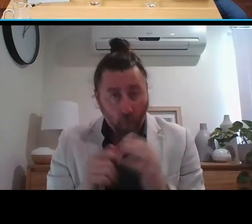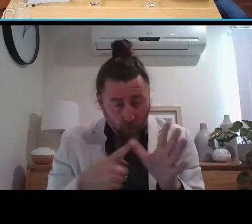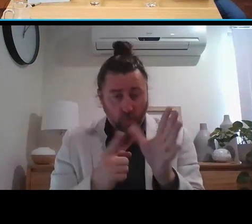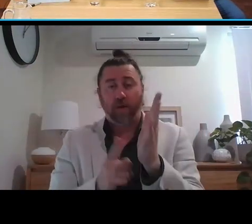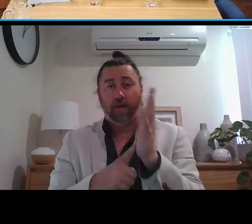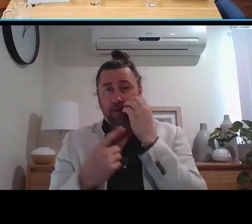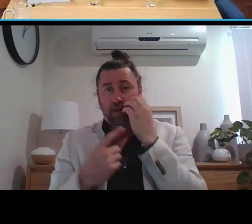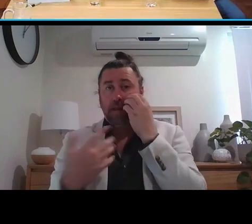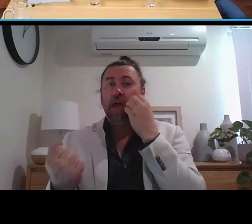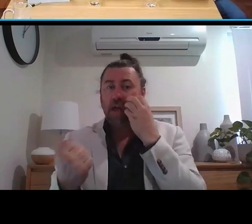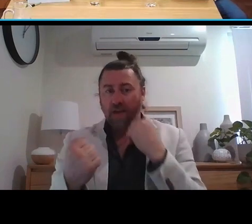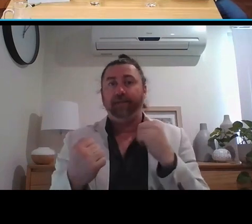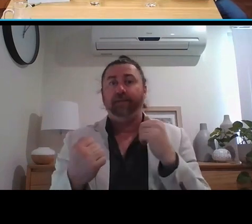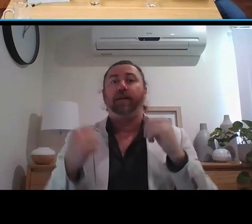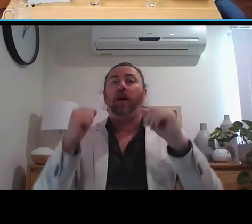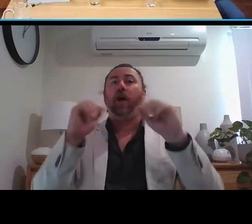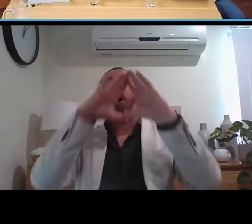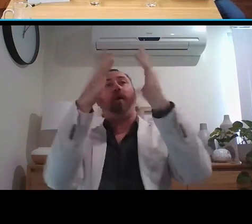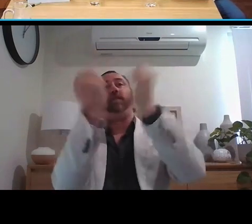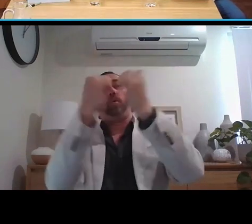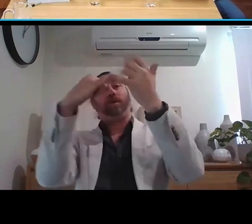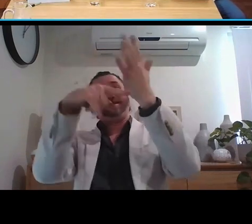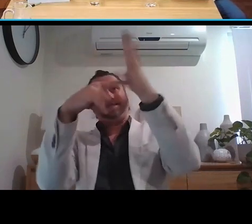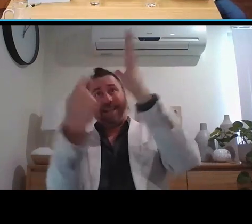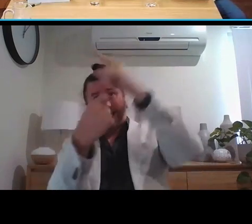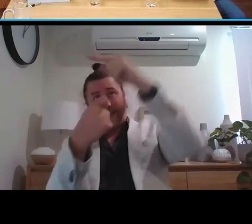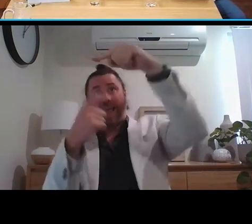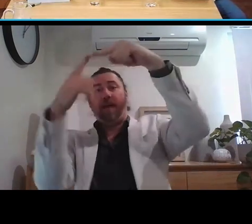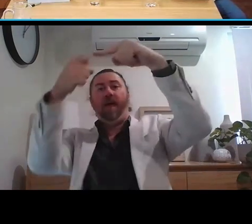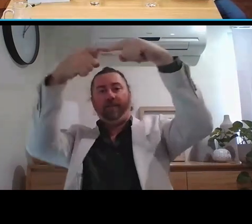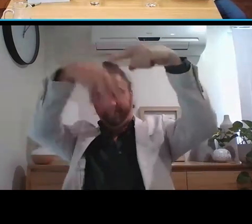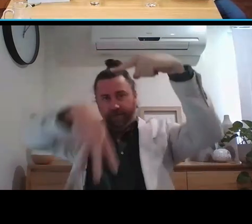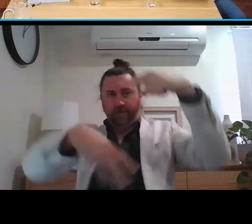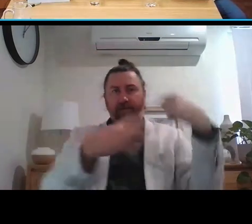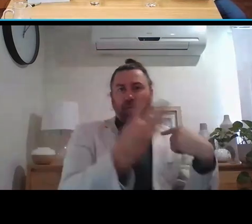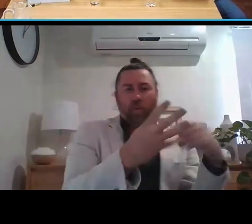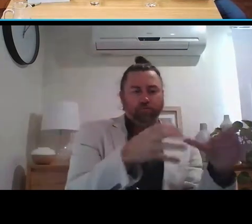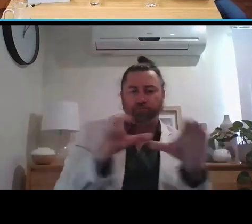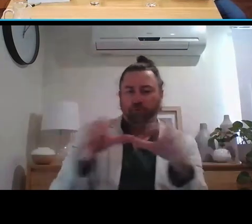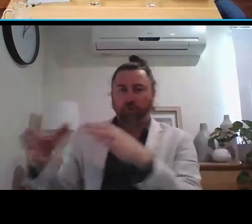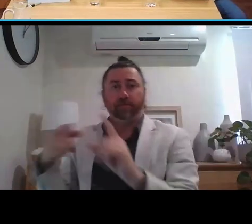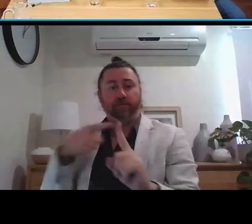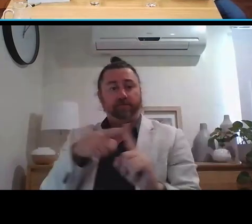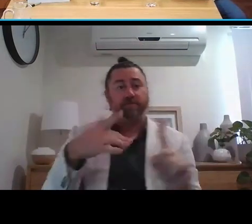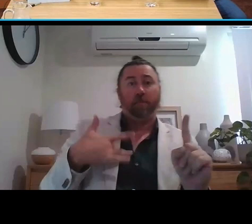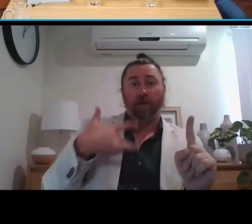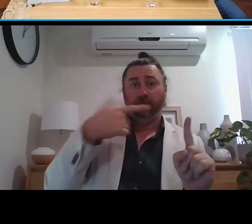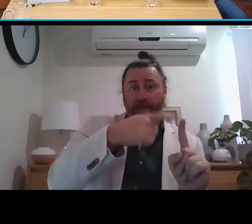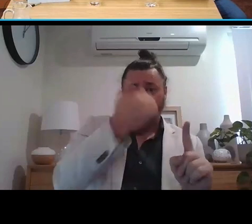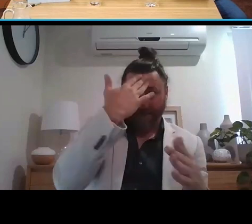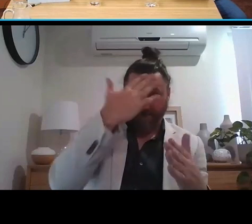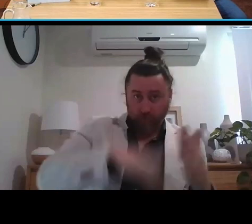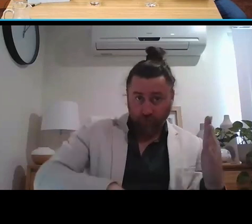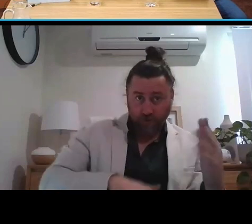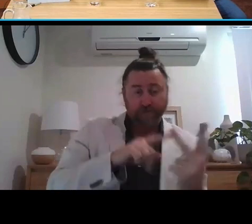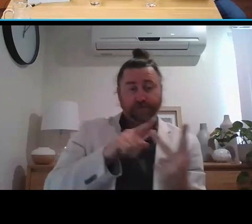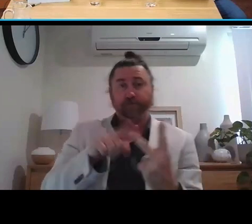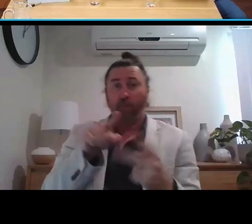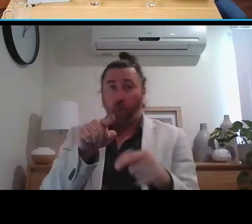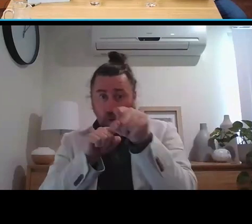as well as 4 subcategory ratings across key areas. These areas include resident experience,